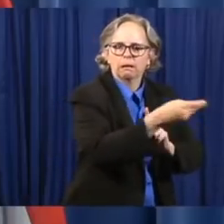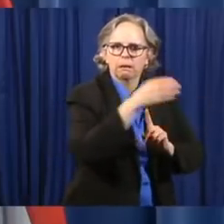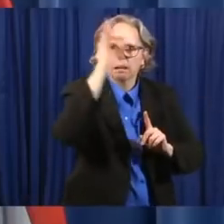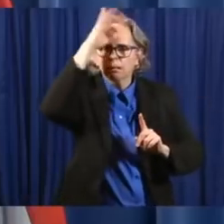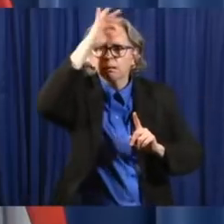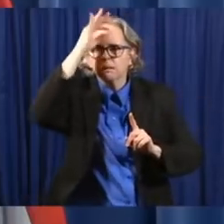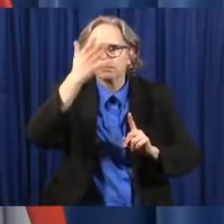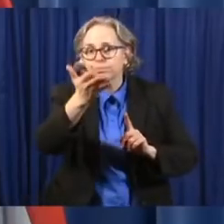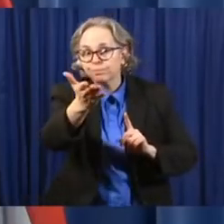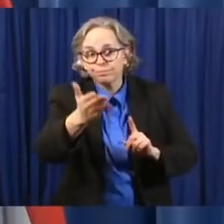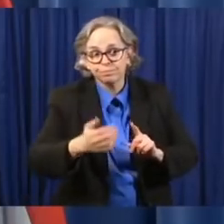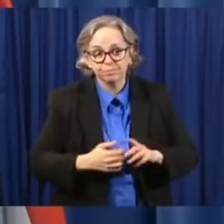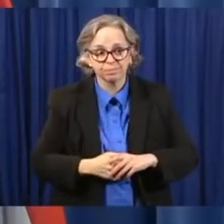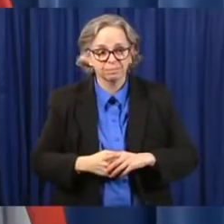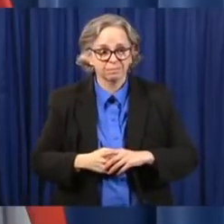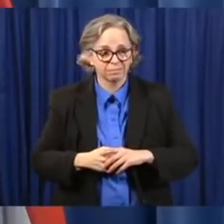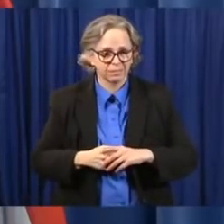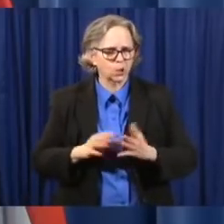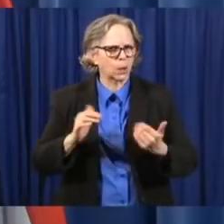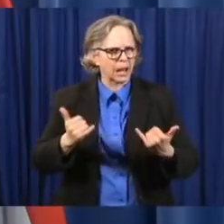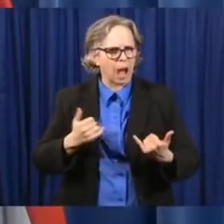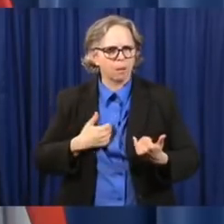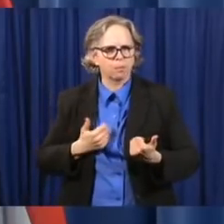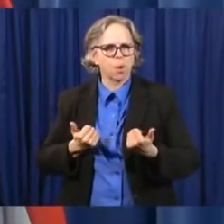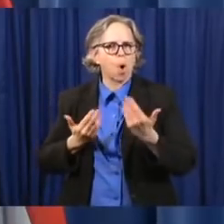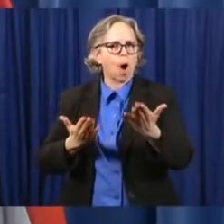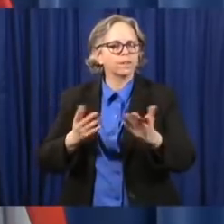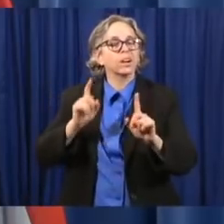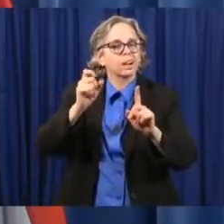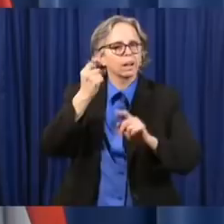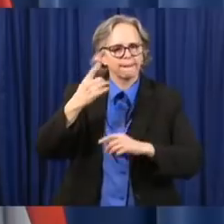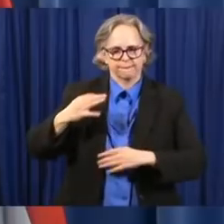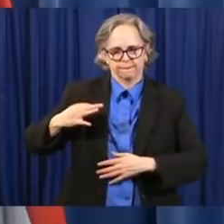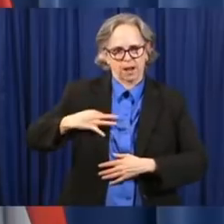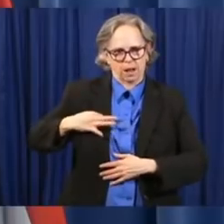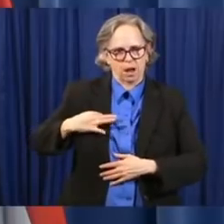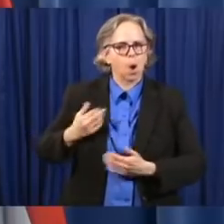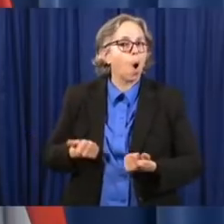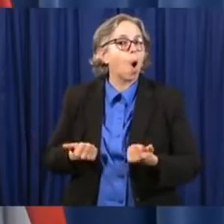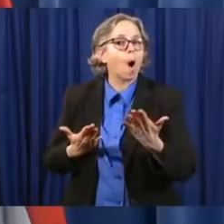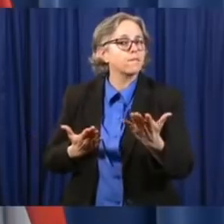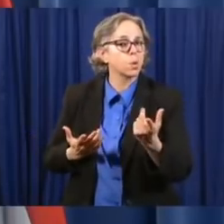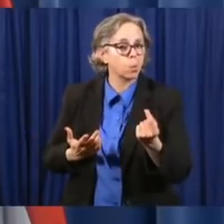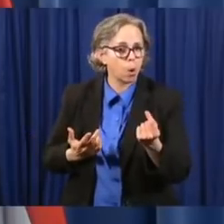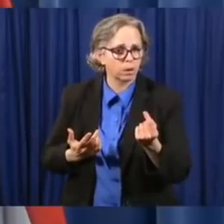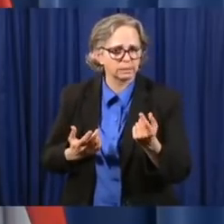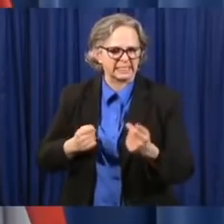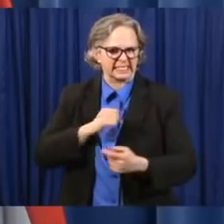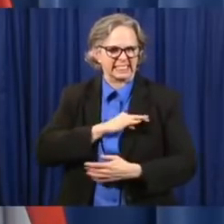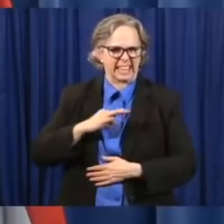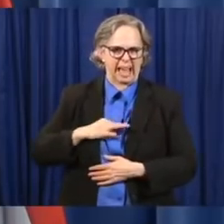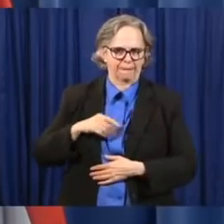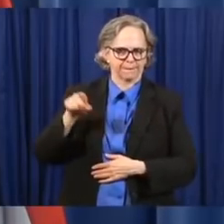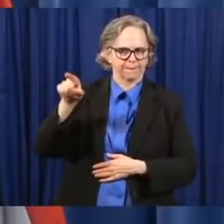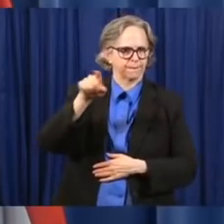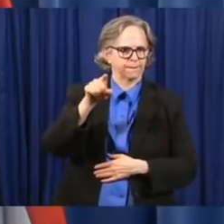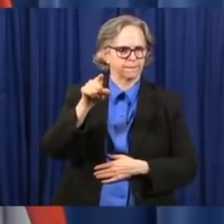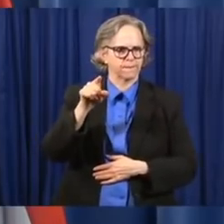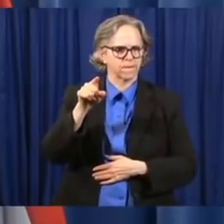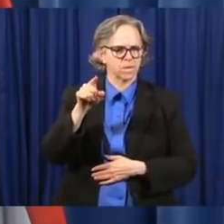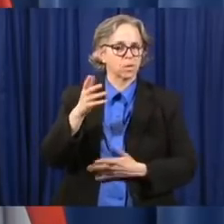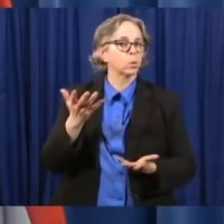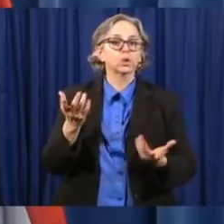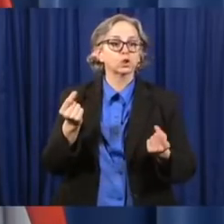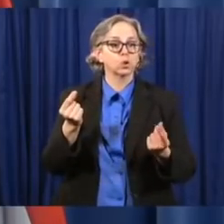offer, and this is on a voluntary basis, but we're starting to offer the opportunity for members of the staff, if they want to stay,